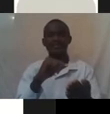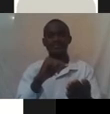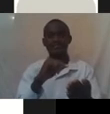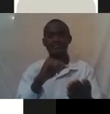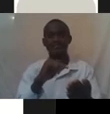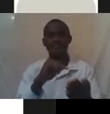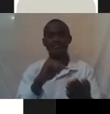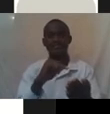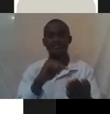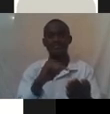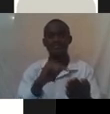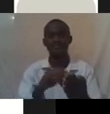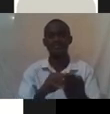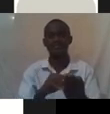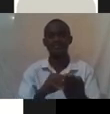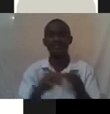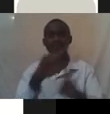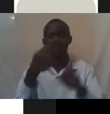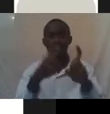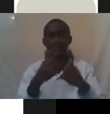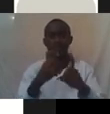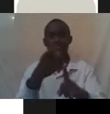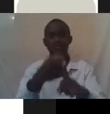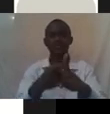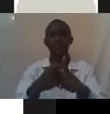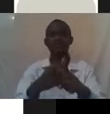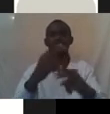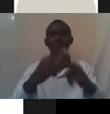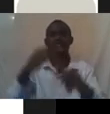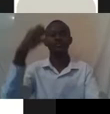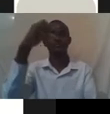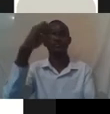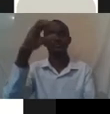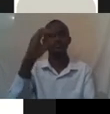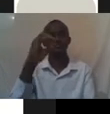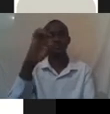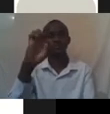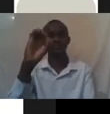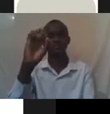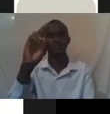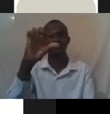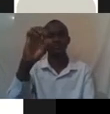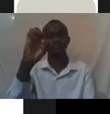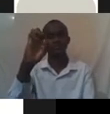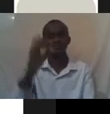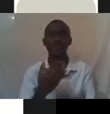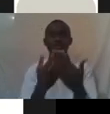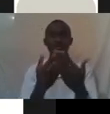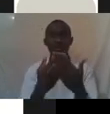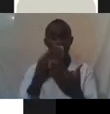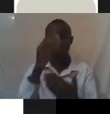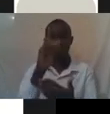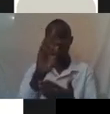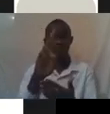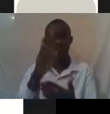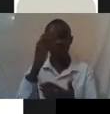Suffice to, I have a question. This is George. Thank you, George. Hand up. Yeah. Okay. So thank you very much, Dr. Mtaha